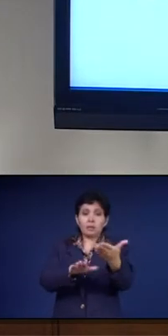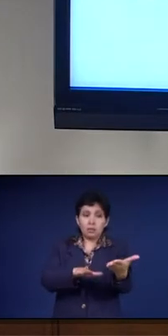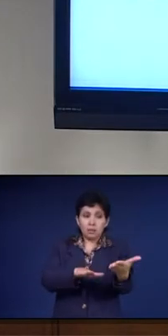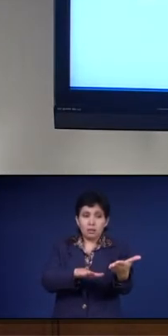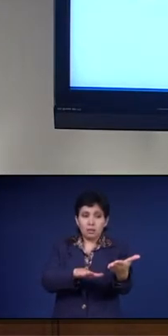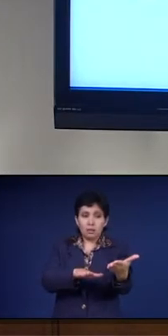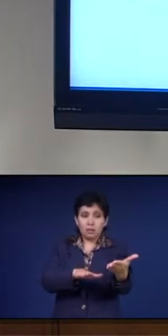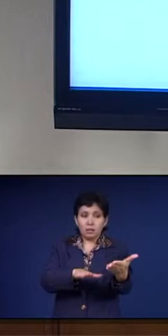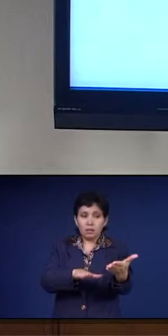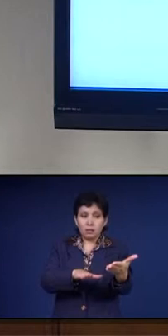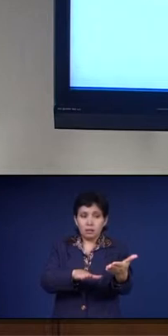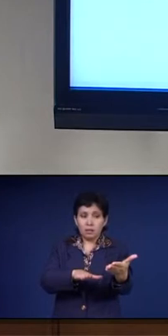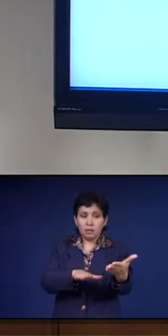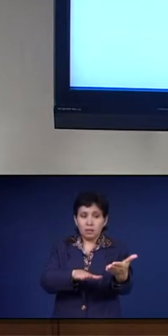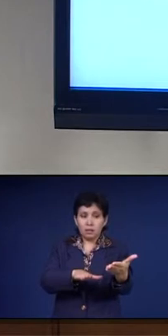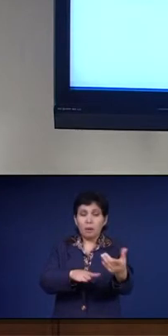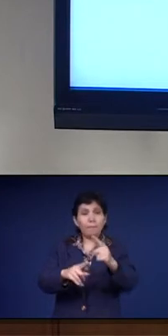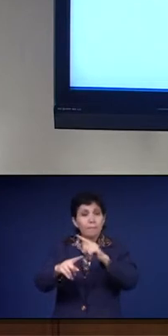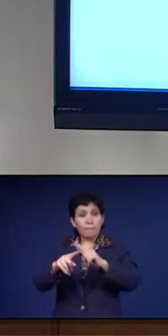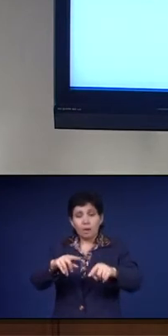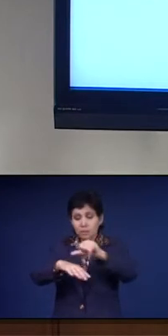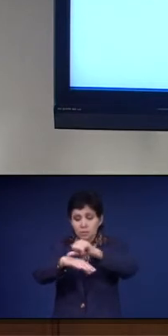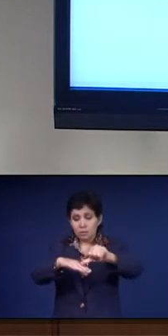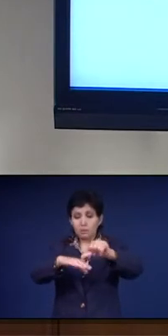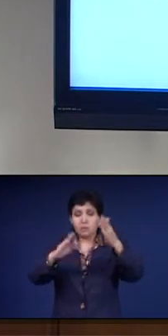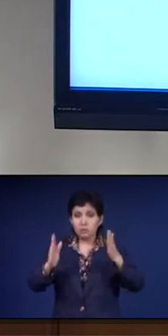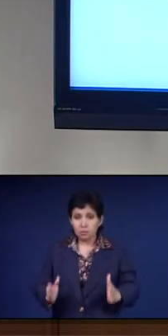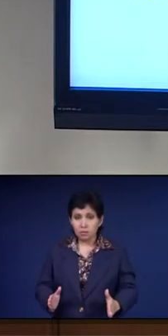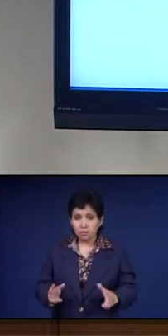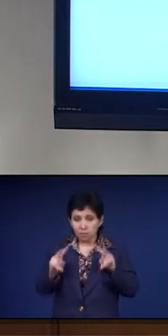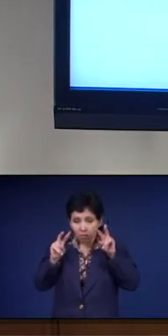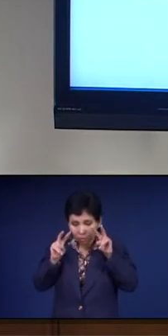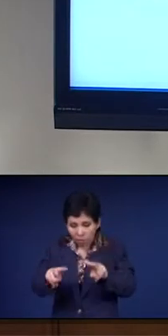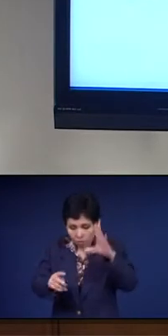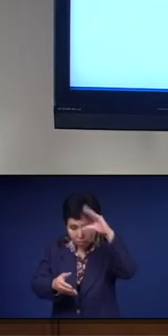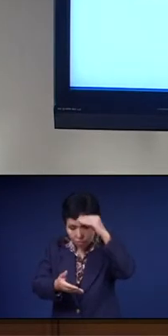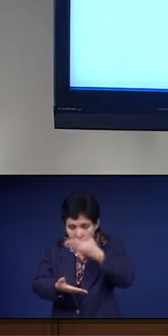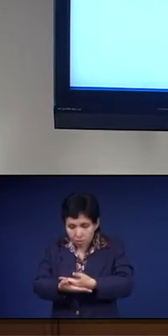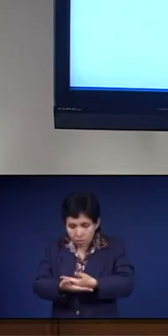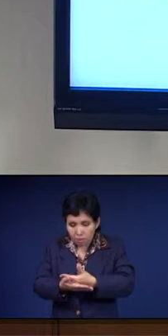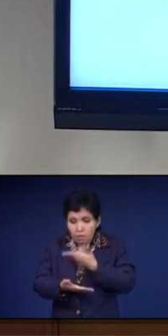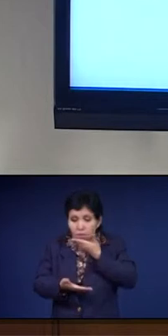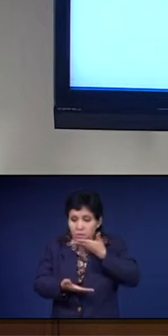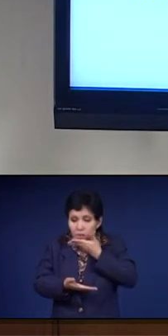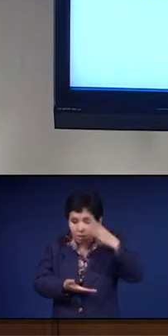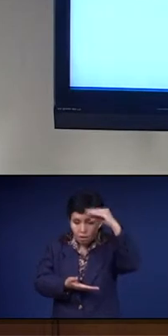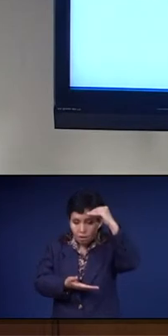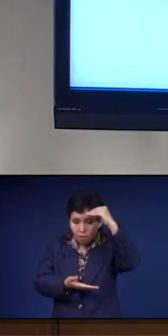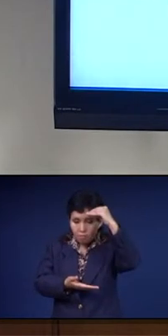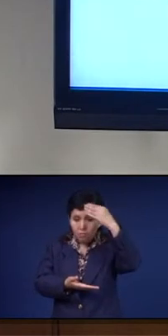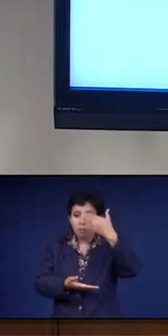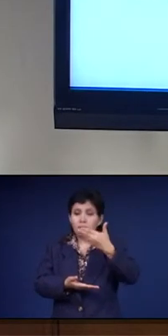dead. Okay? But the surgeon who operated the son, I mean the young boy